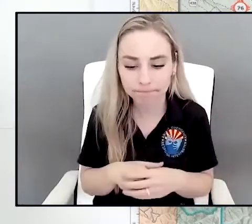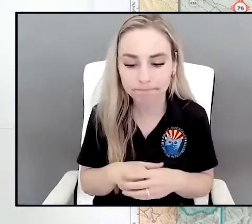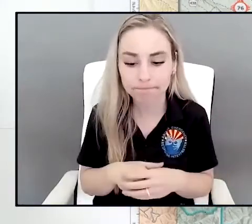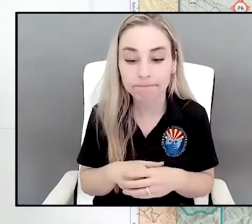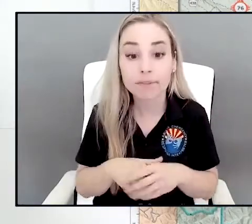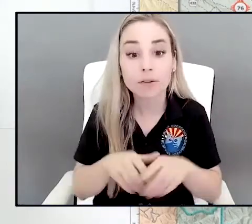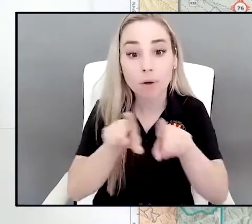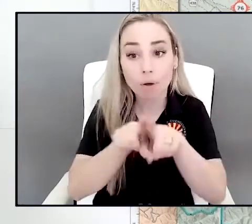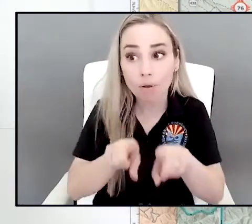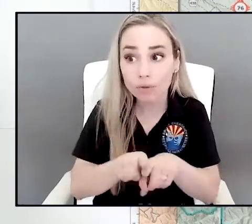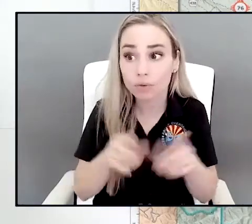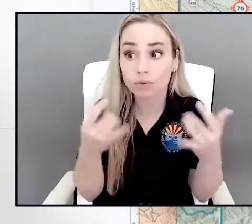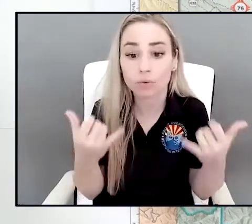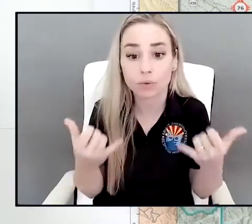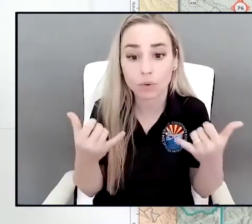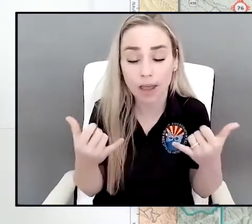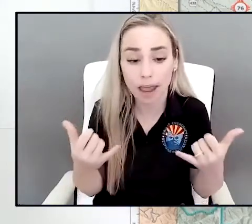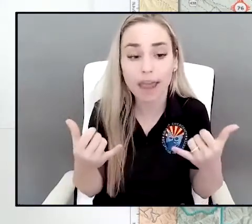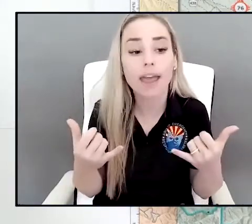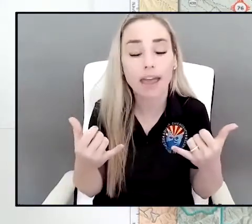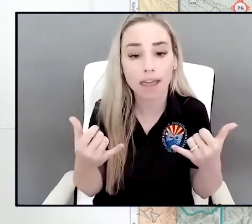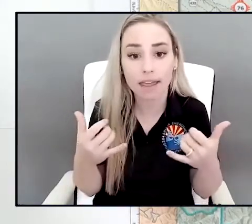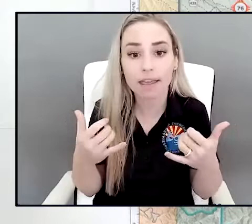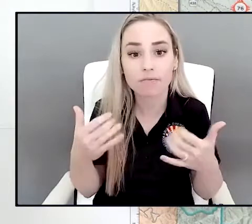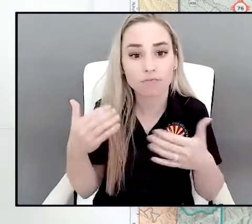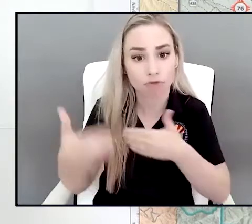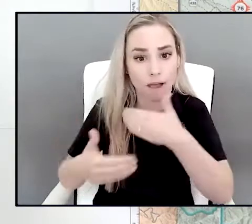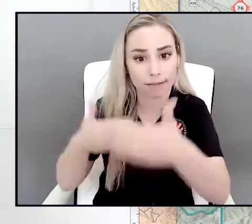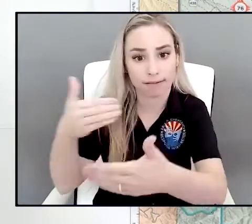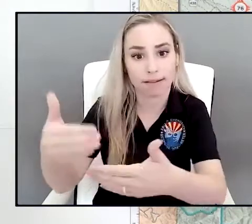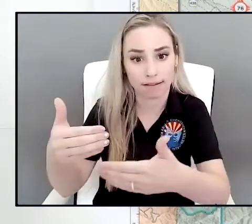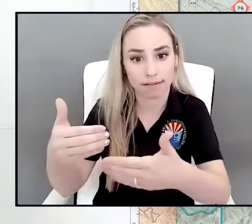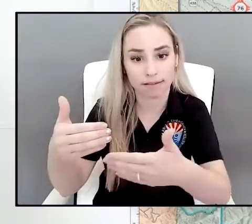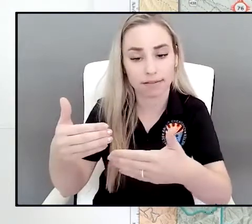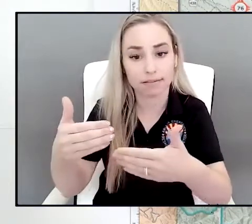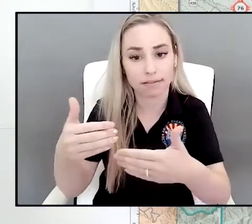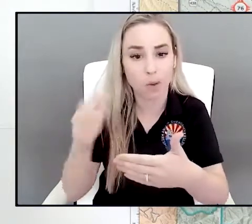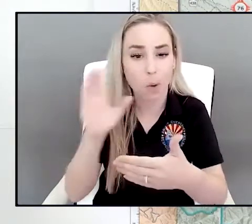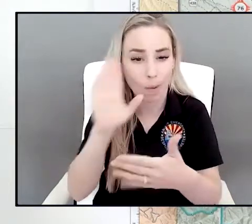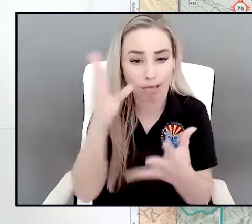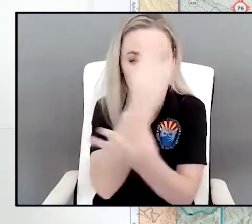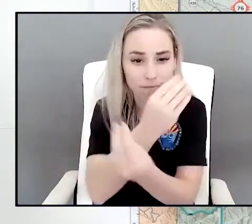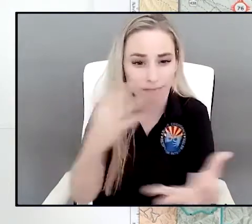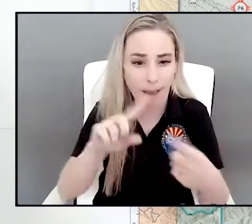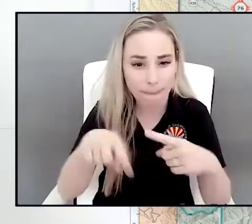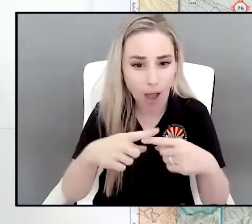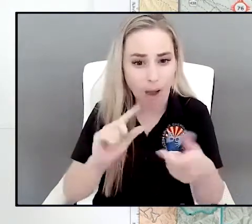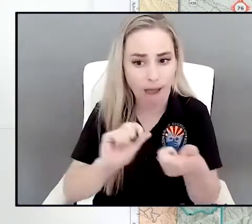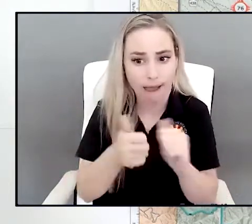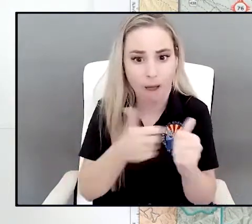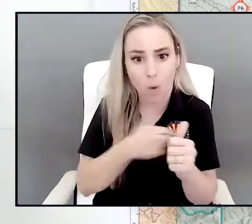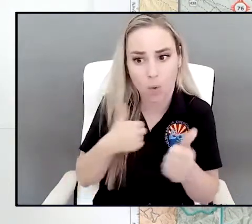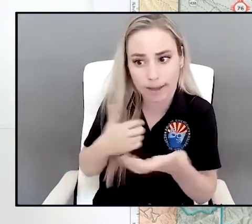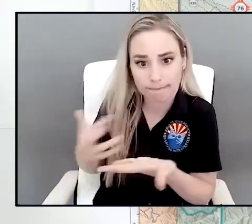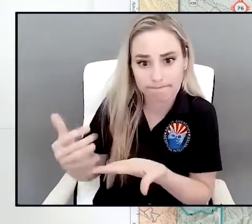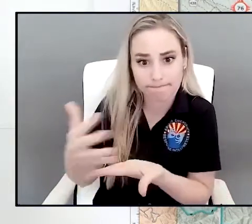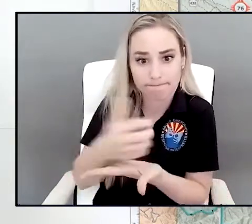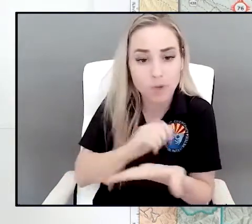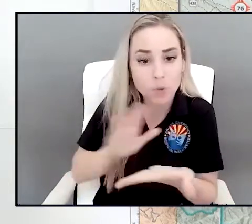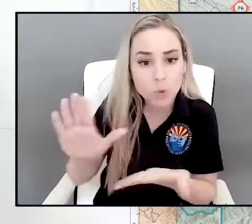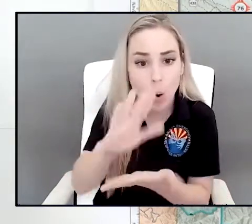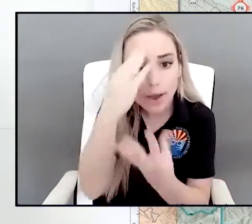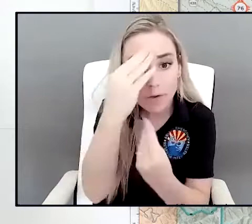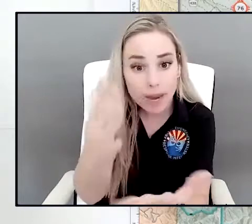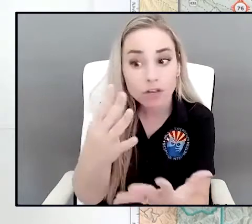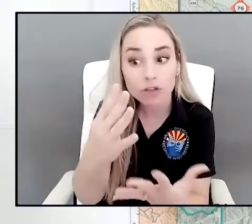We also have, with that, a process identified here to gather information for how public property or